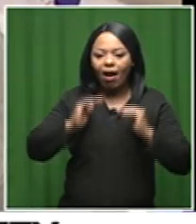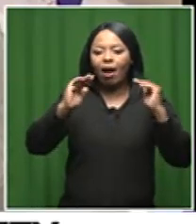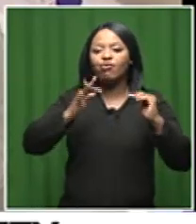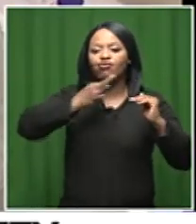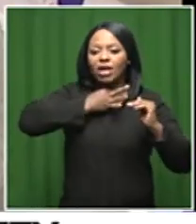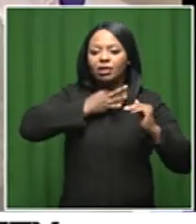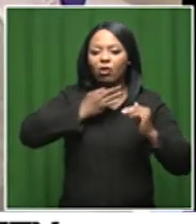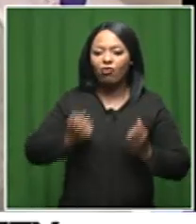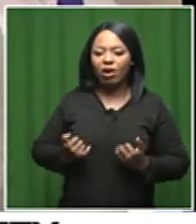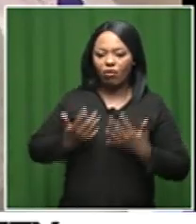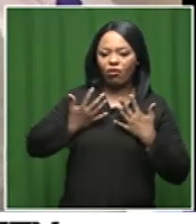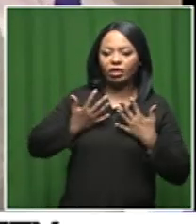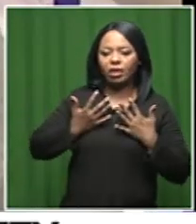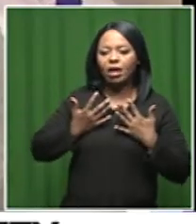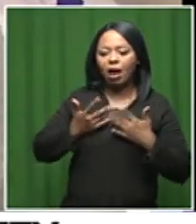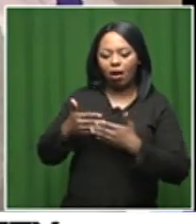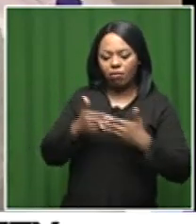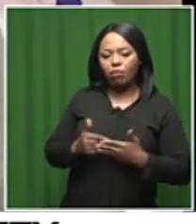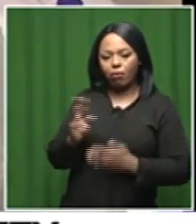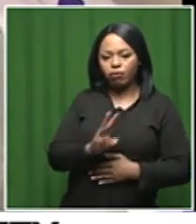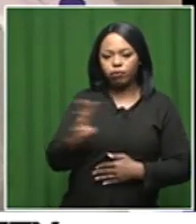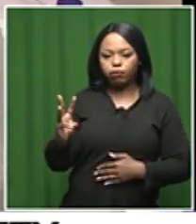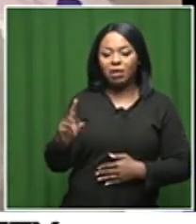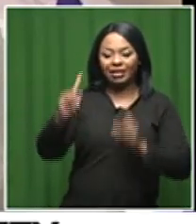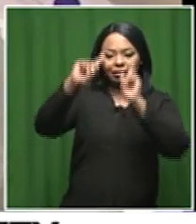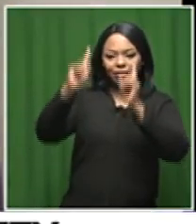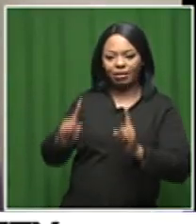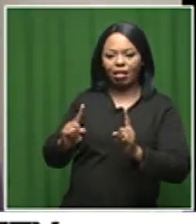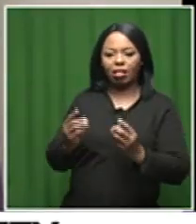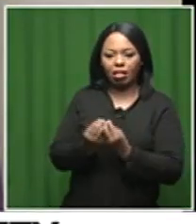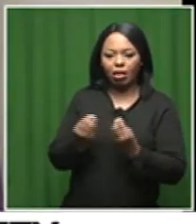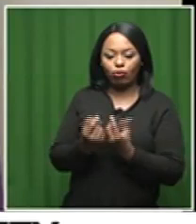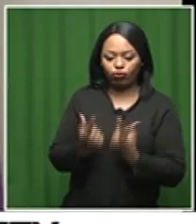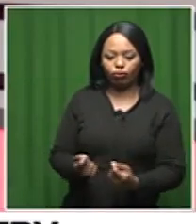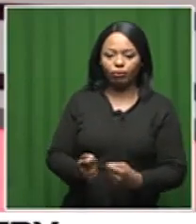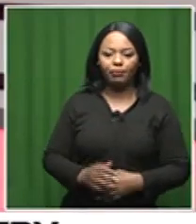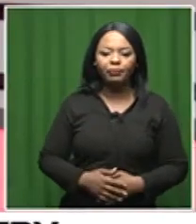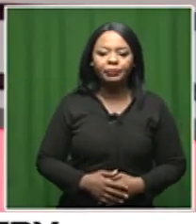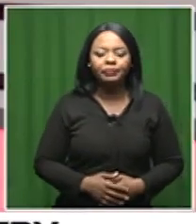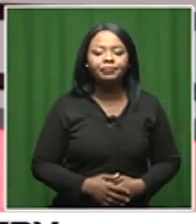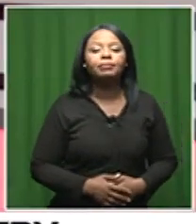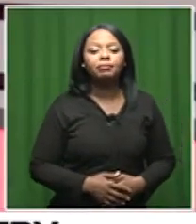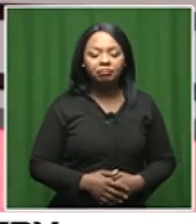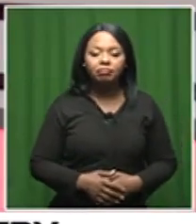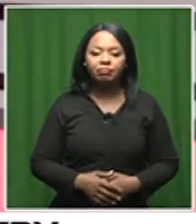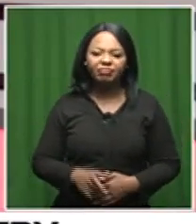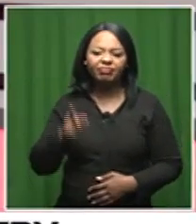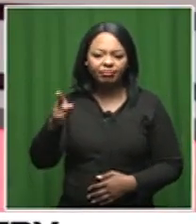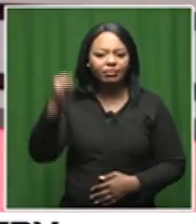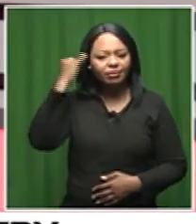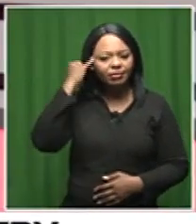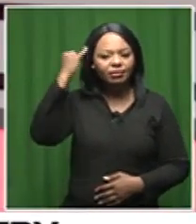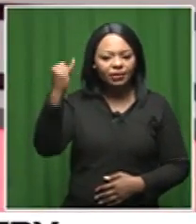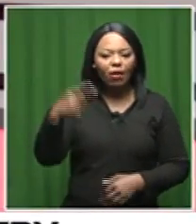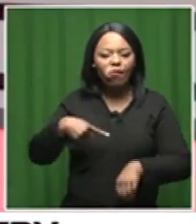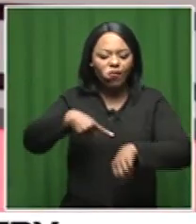infection. So it's a very specialized field, of course. Now, to what we're speaking about today, this idea of bone